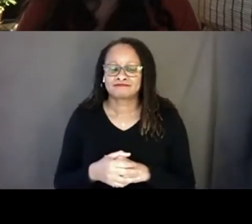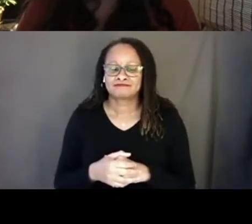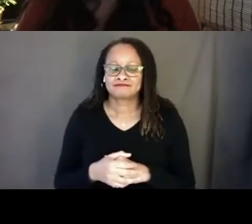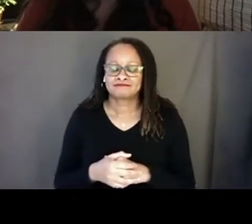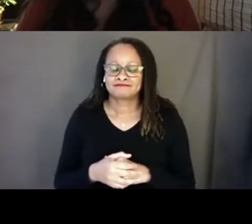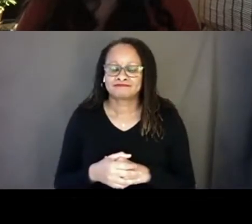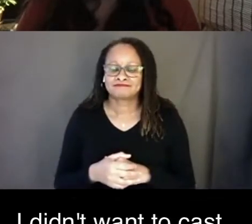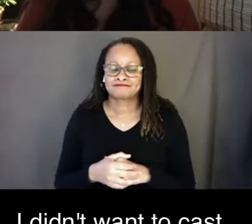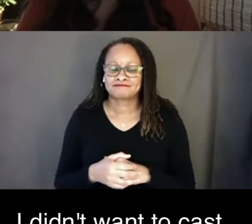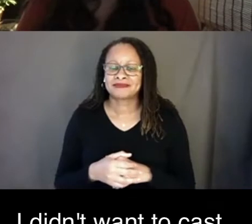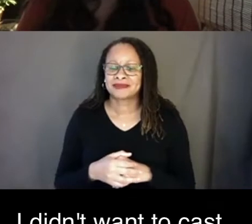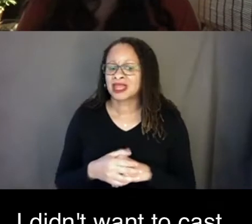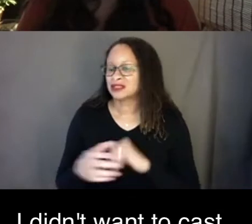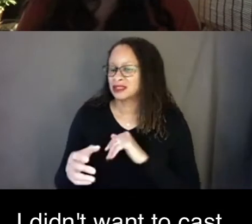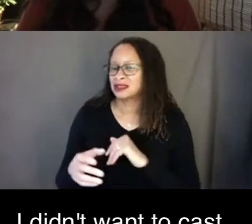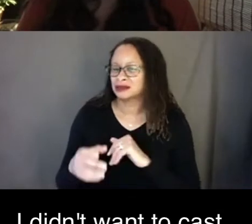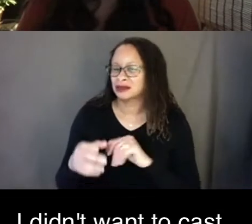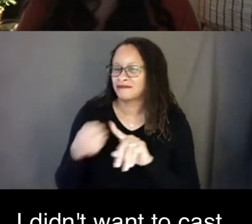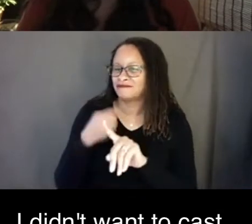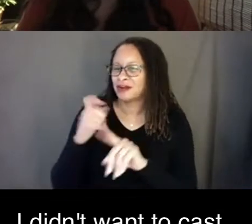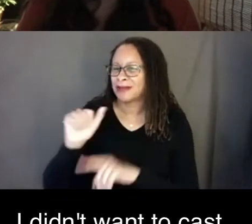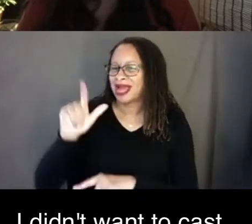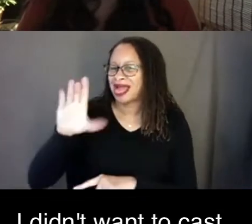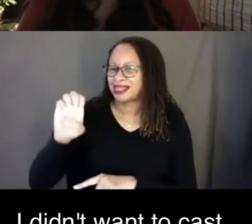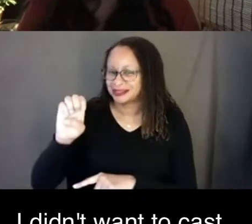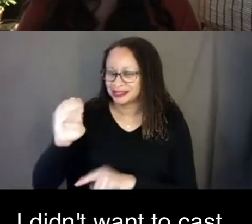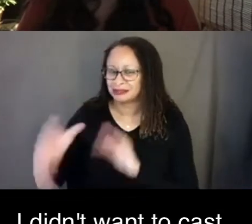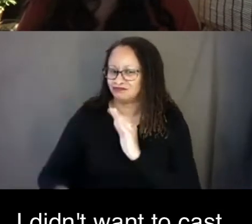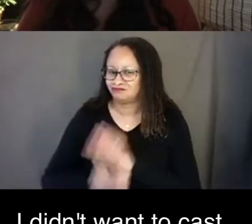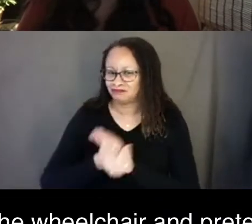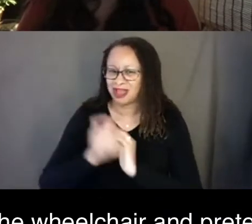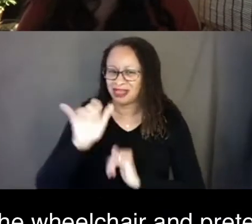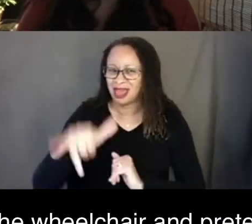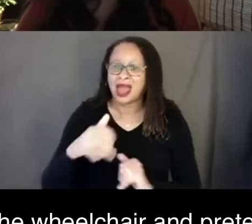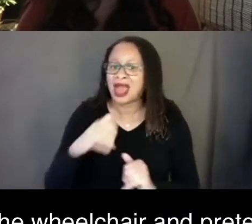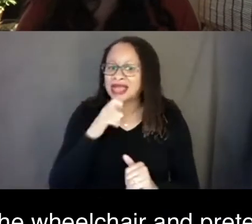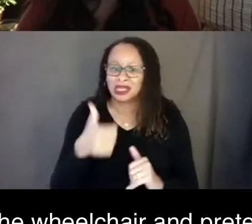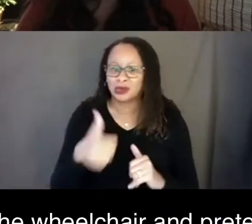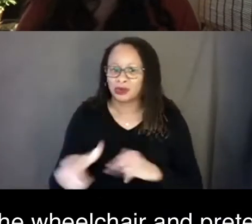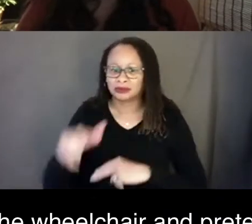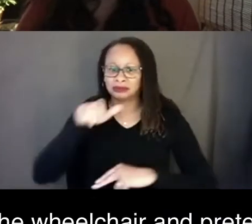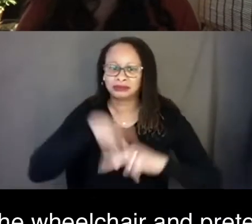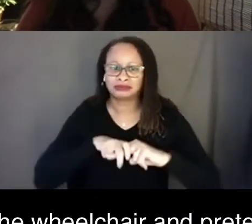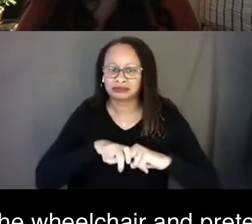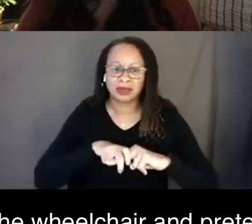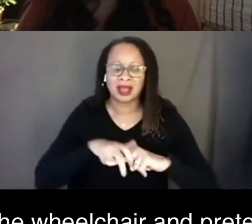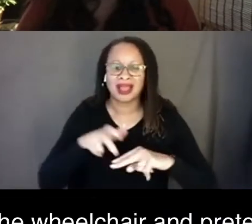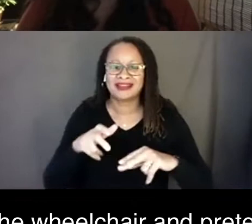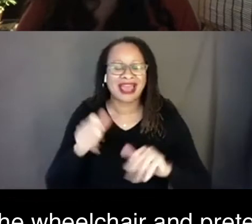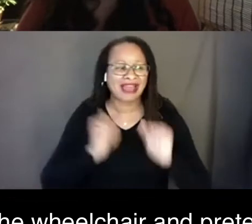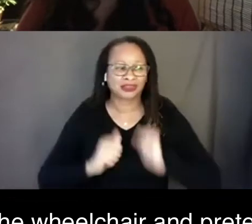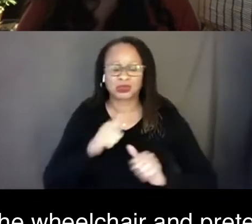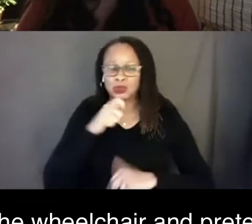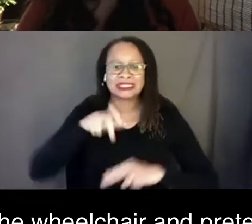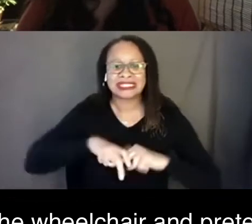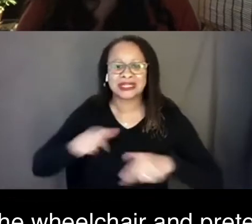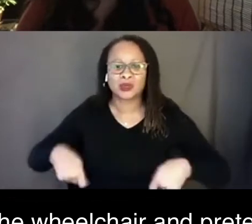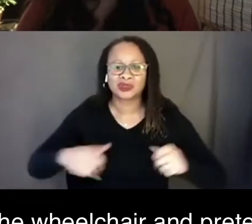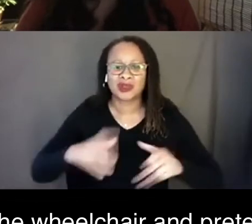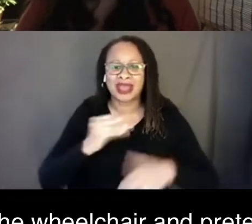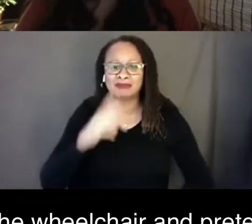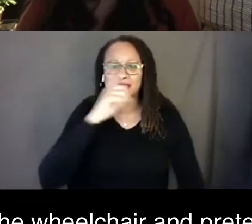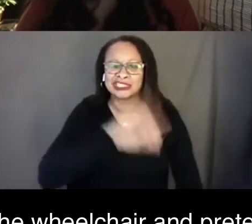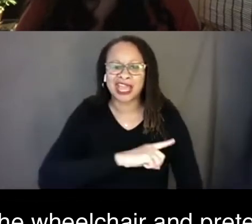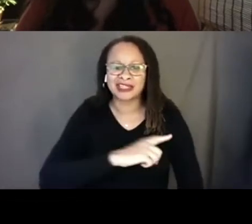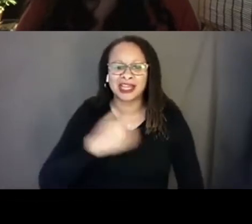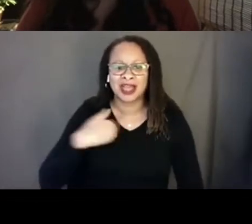what Alice said, like, I didn't want to cast actress who's gonna sit on the wheelchair and pretend like, you know, she